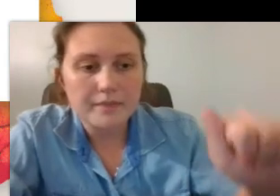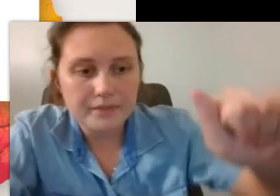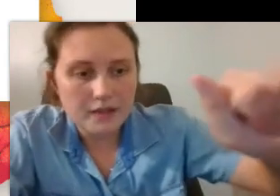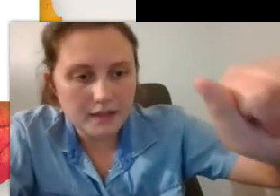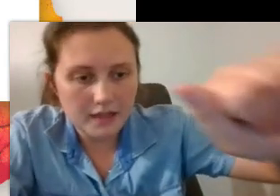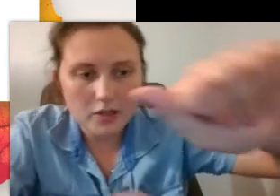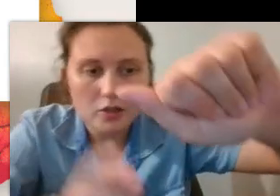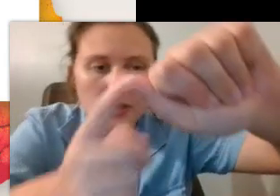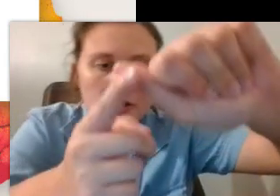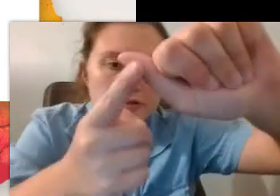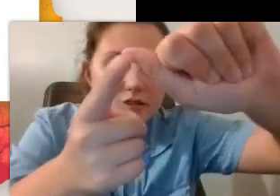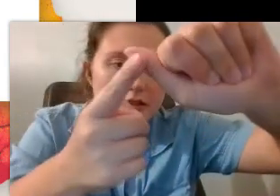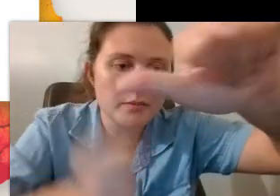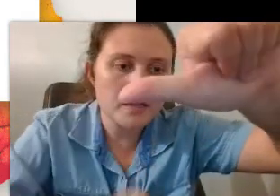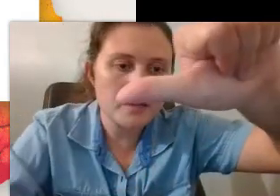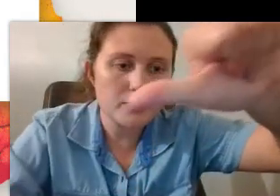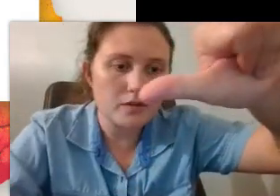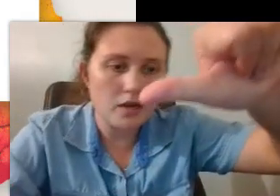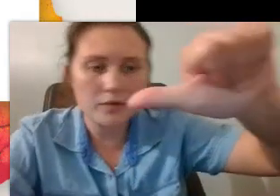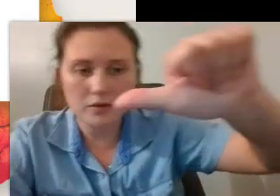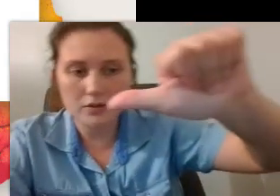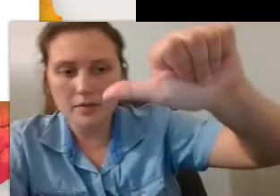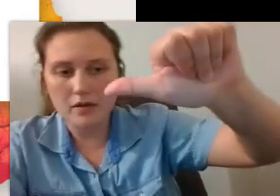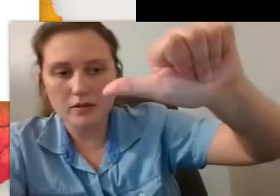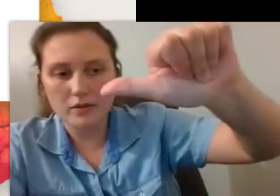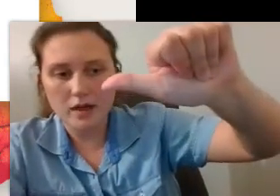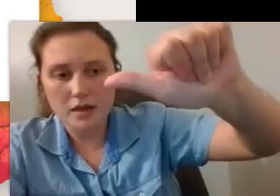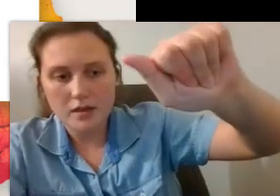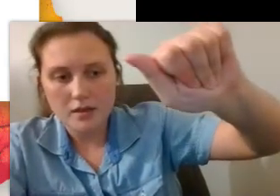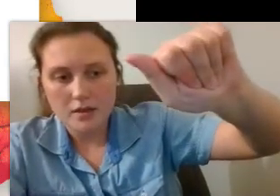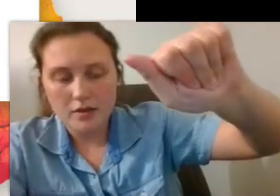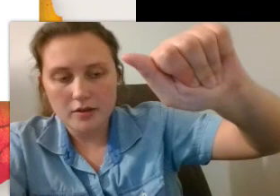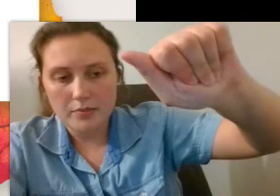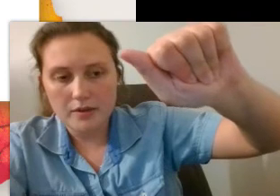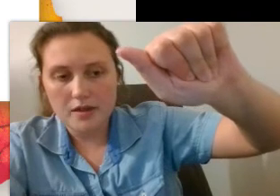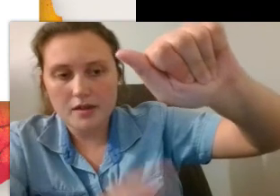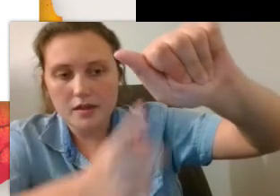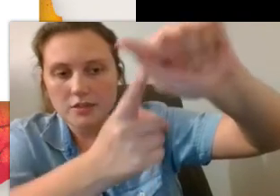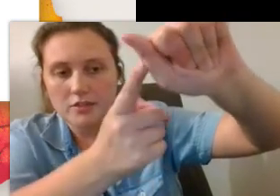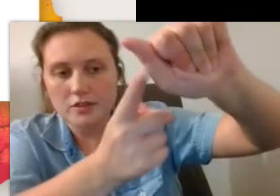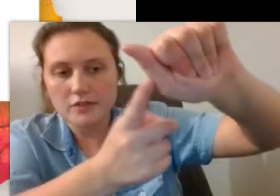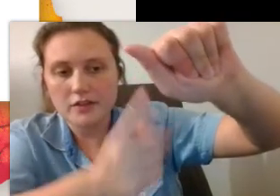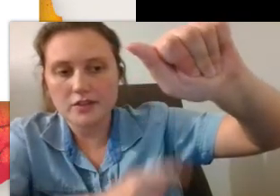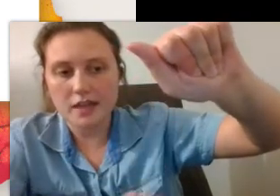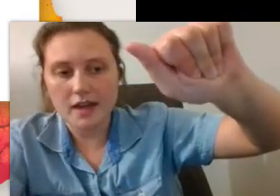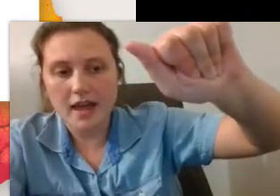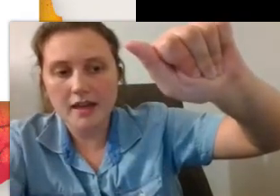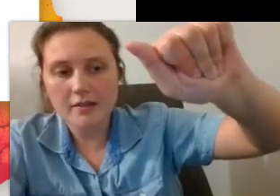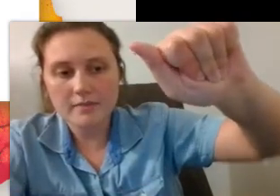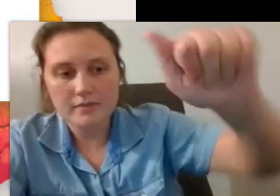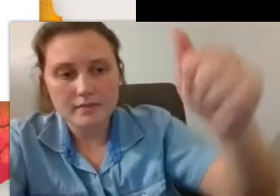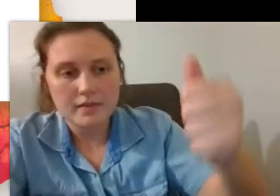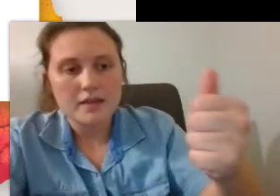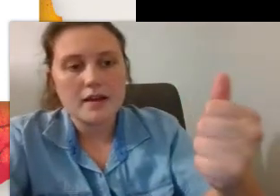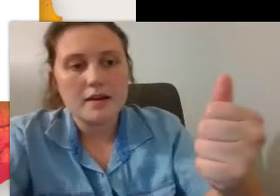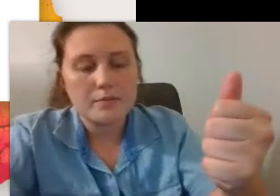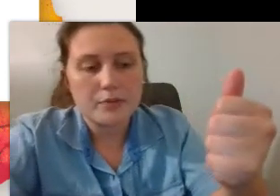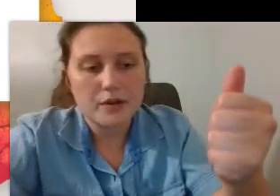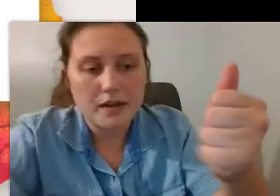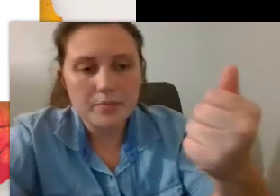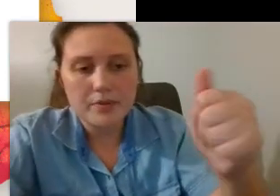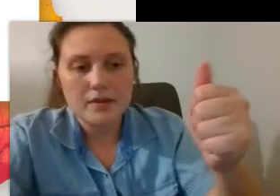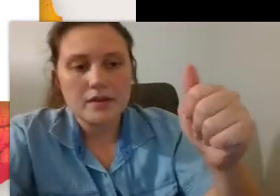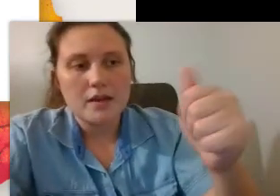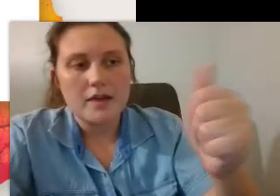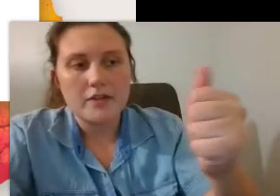giving like a closed thumbs up, so not with your thumb out all the way. You're going to put it next to your other fingers like an A,